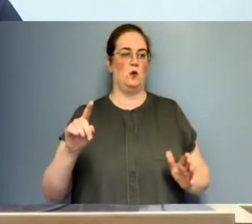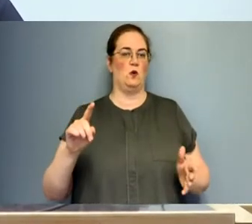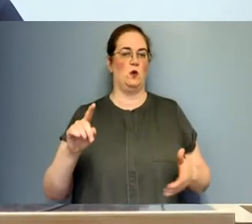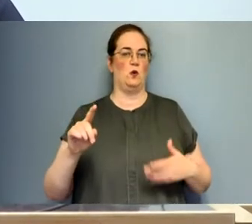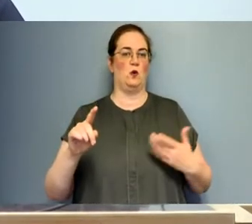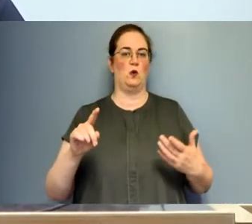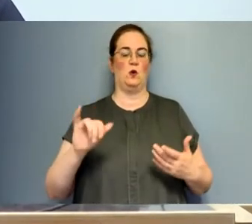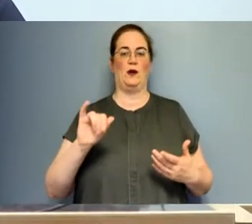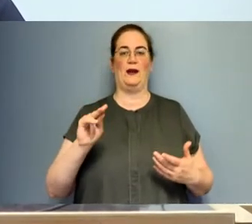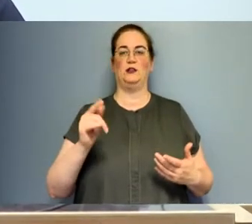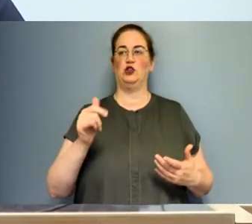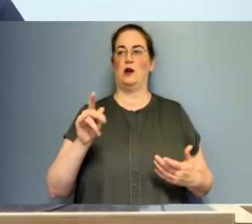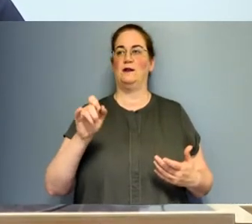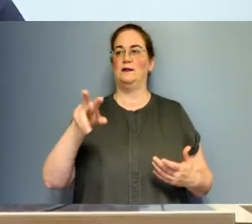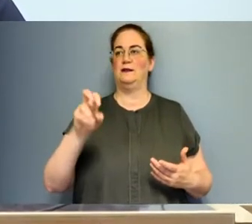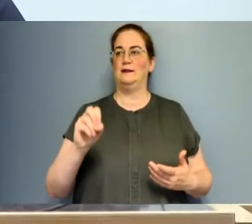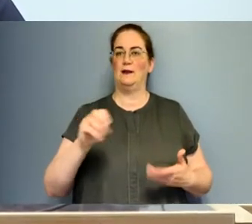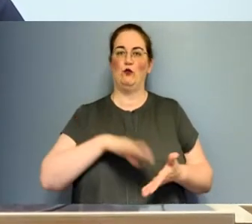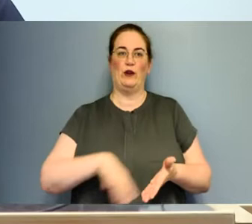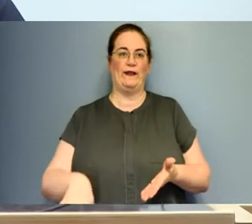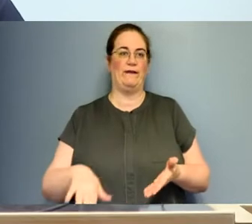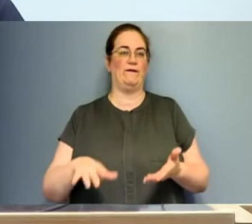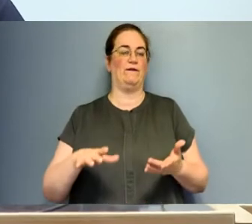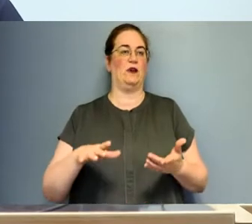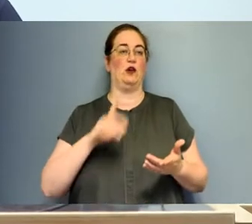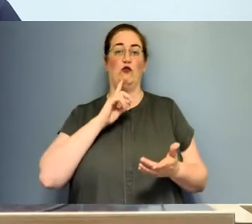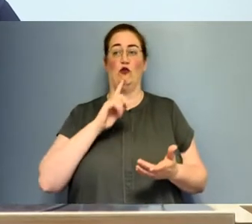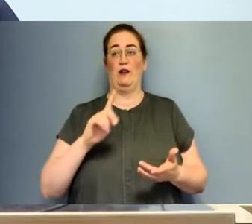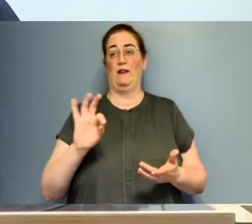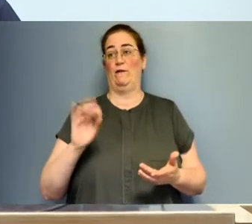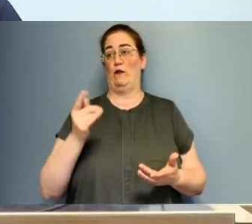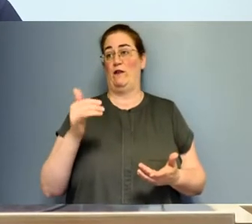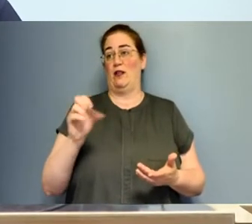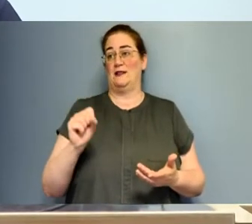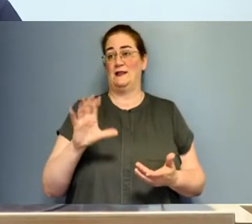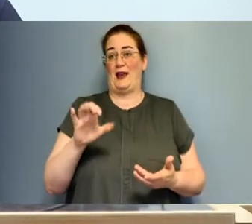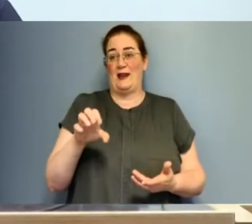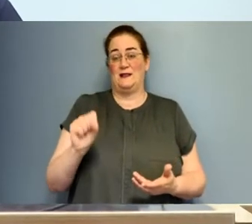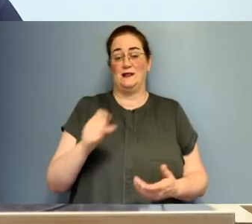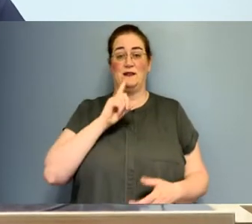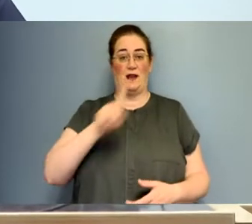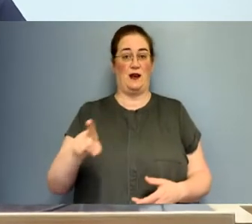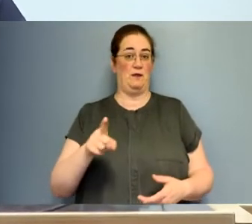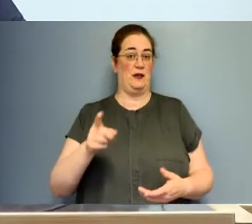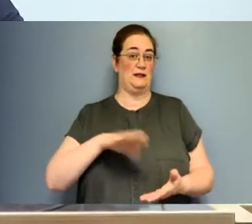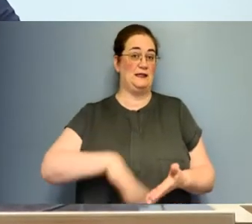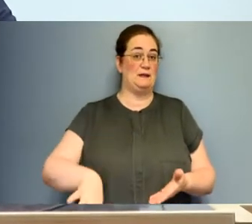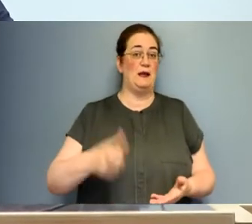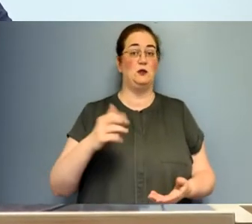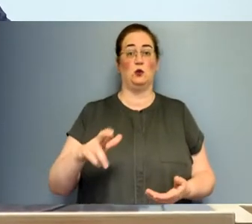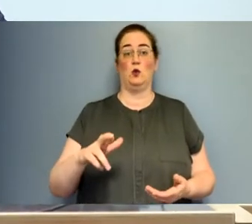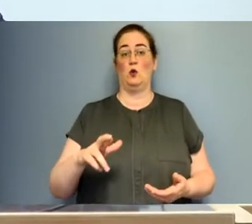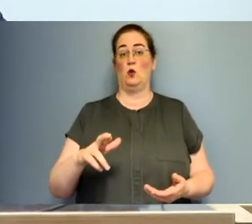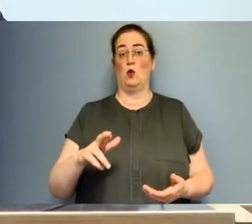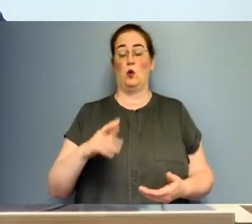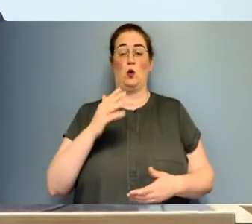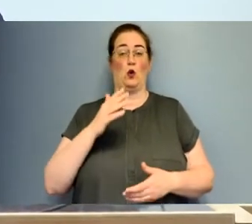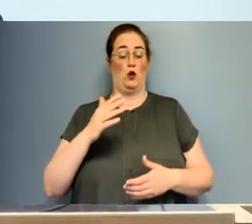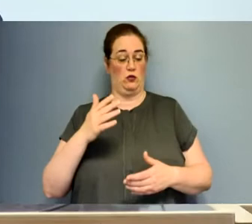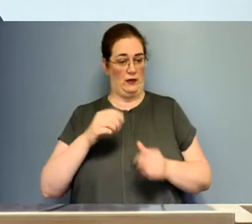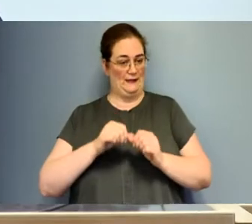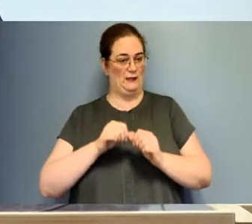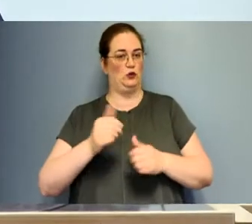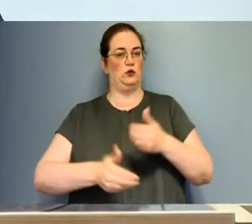for injunctive relief in really frivolous cases that have been dismissed or being worked through in the